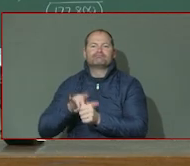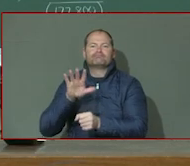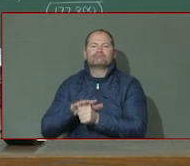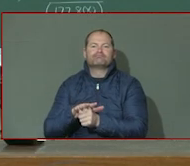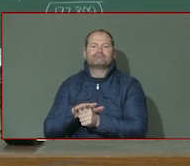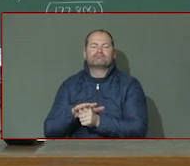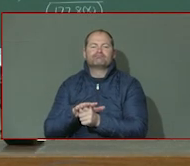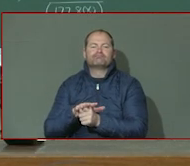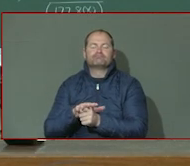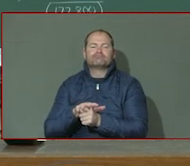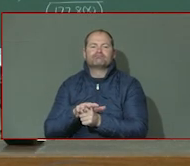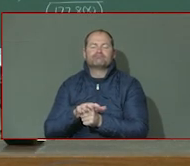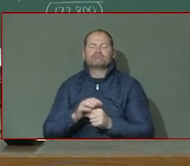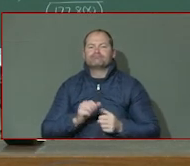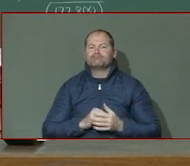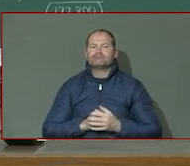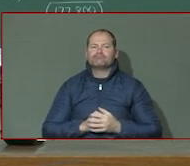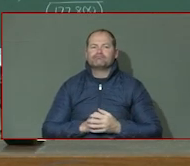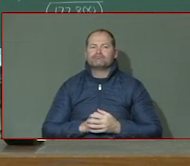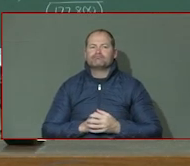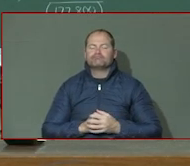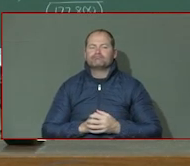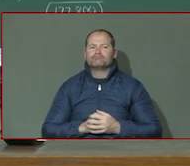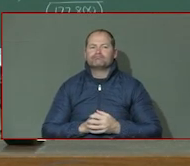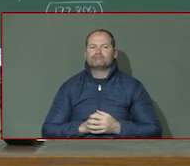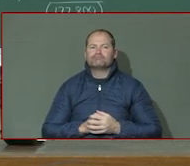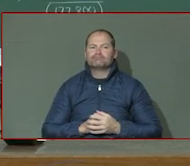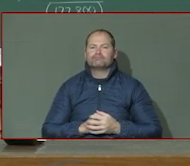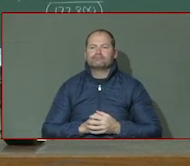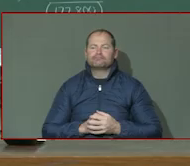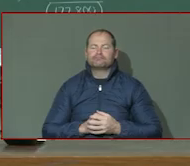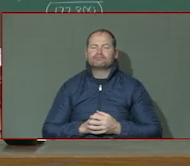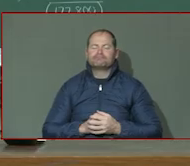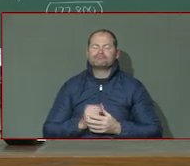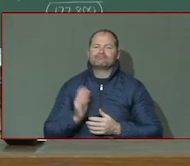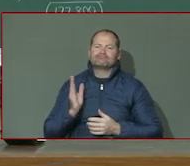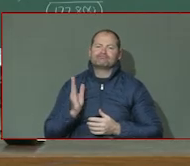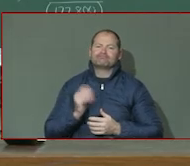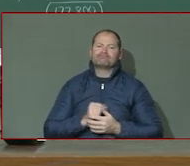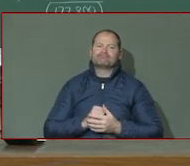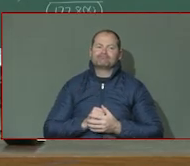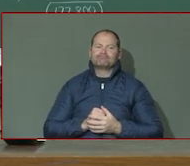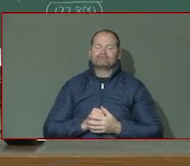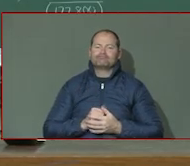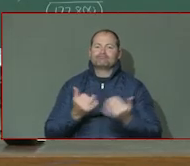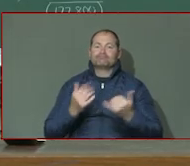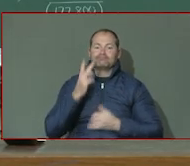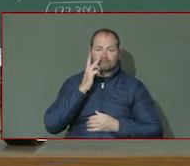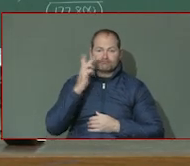is 0,4 5-1. So what do we see?